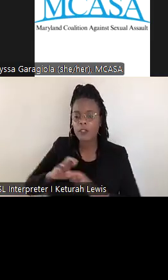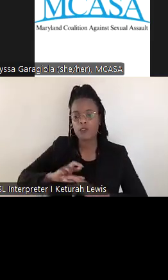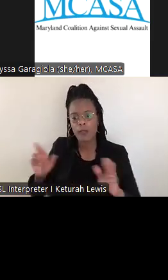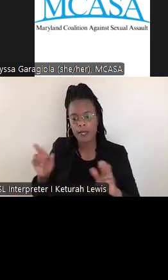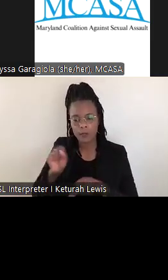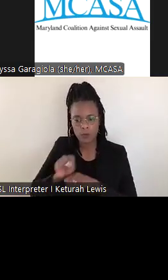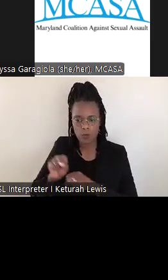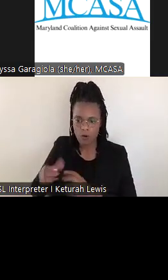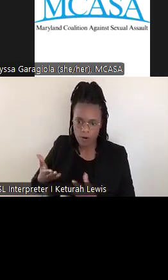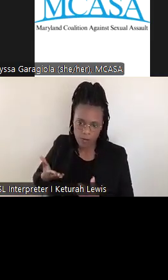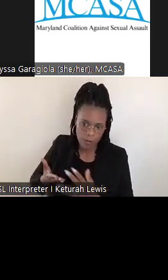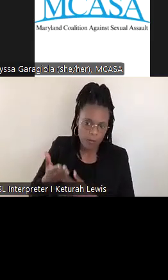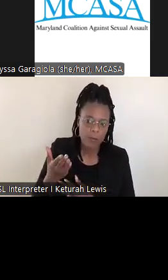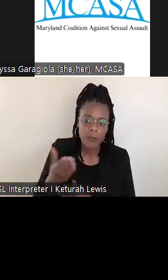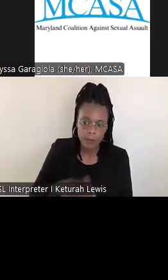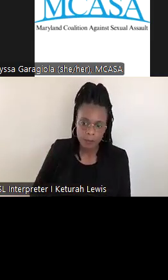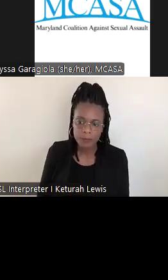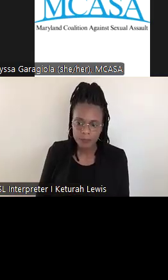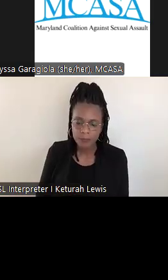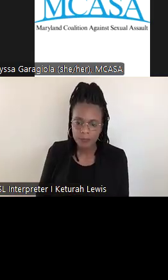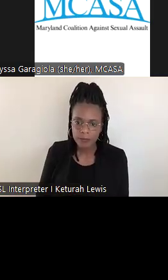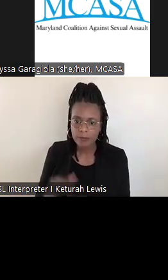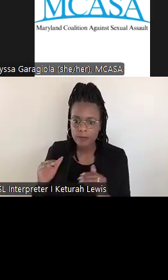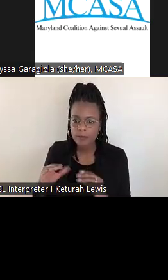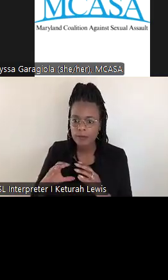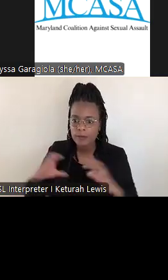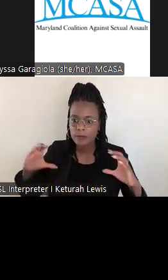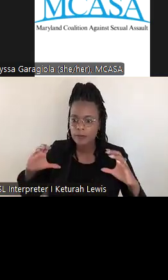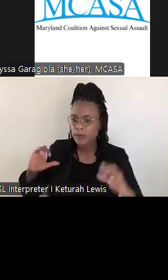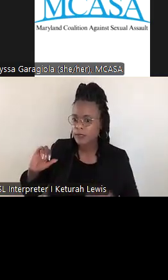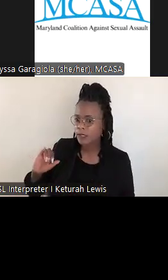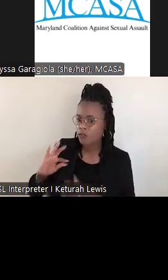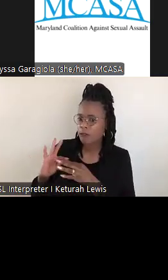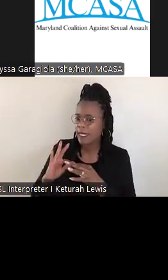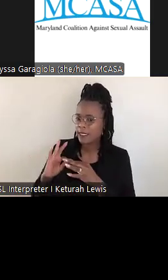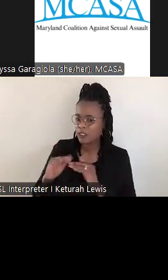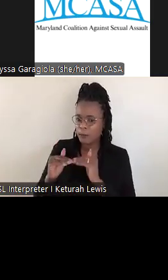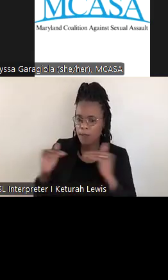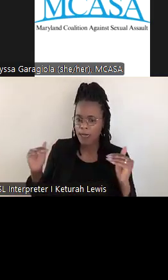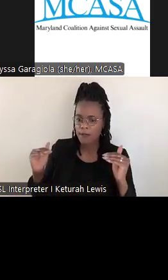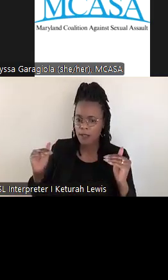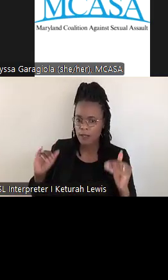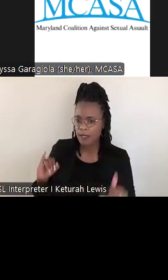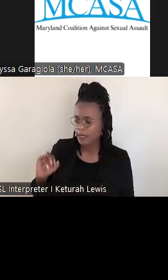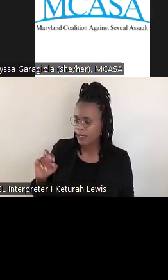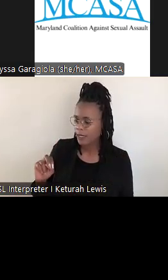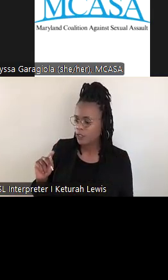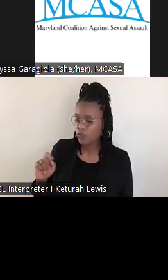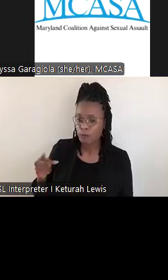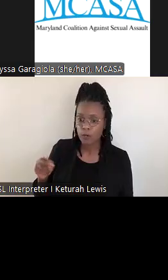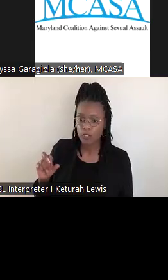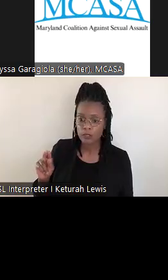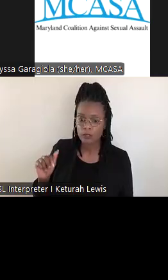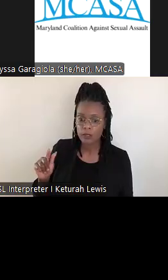that. So let's look at this interpersonal level, sometimes called the relationship level. So this is your ability to build